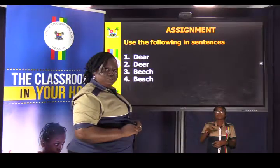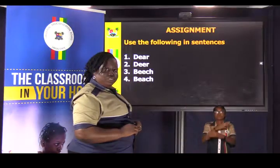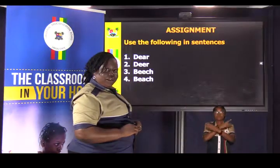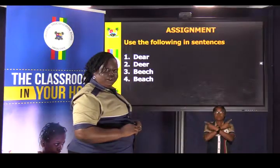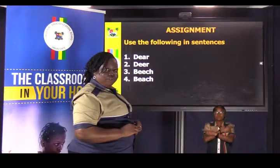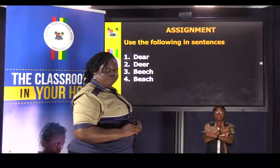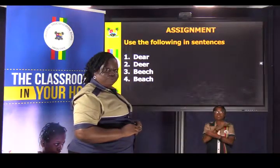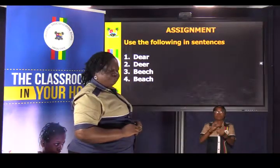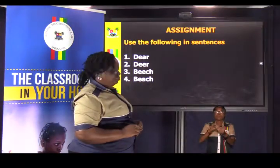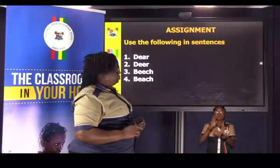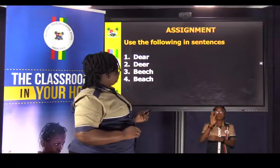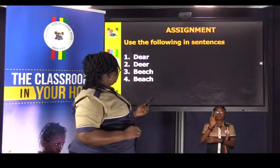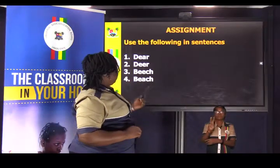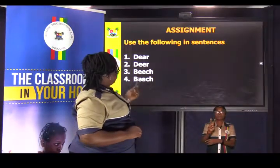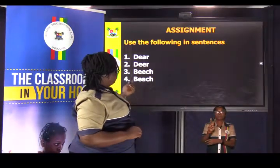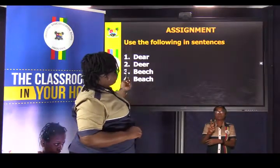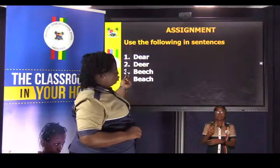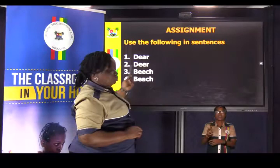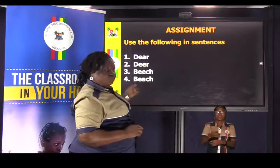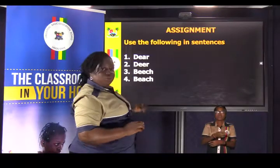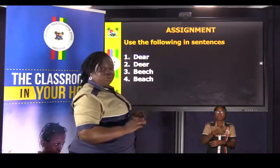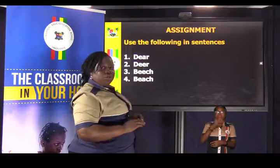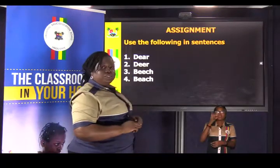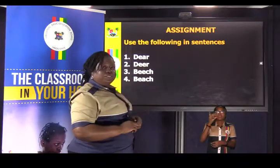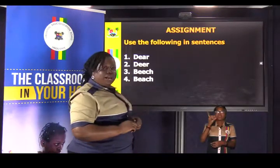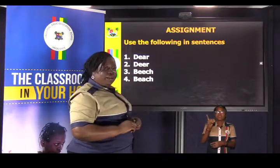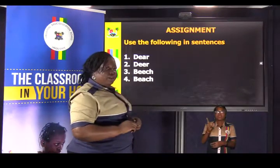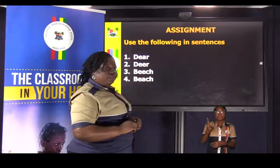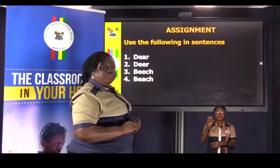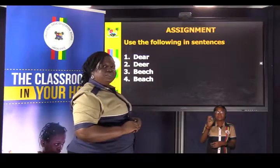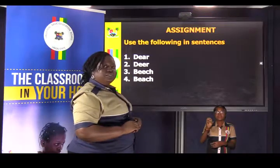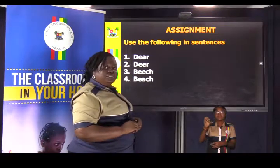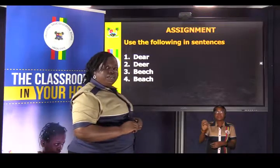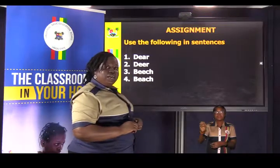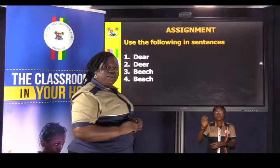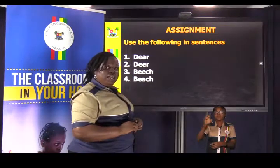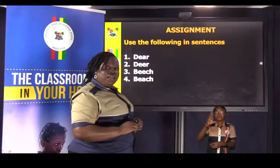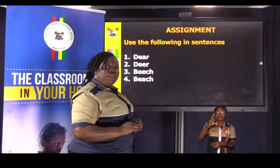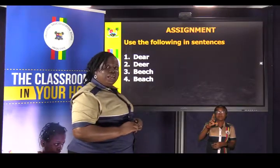D-E-A-R. Dear. Number 2. Dare.